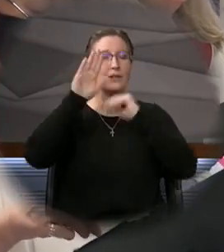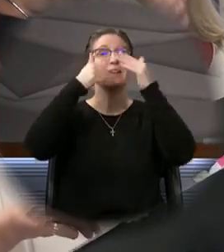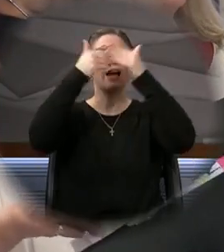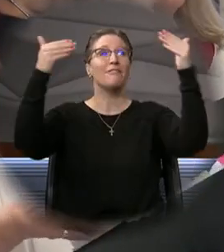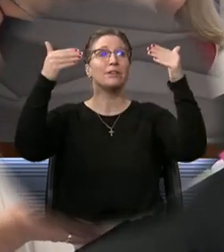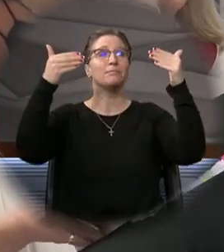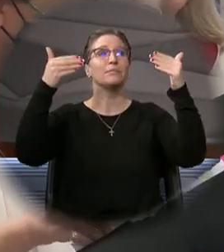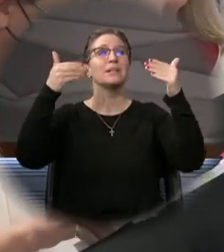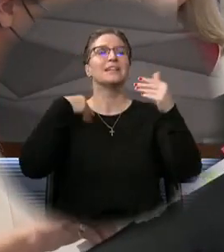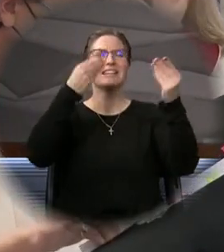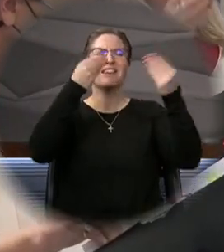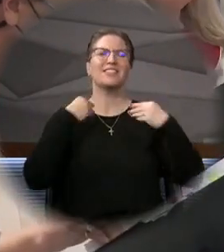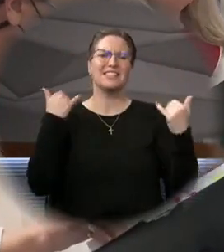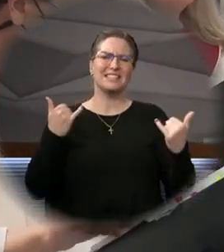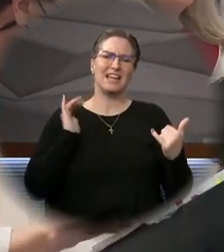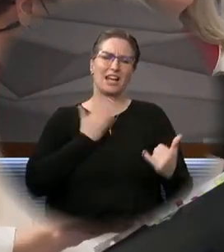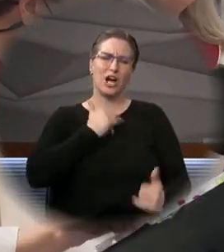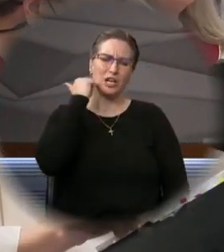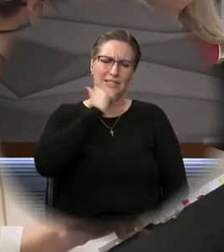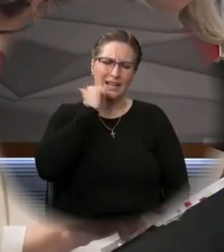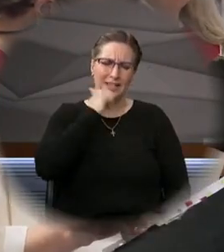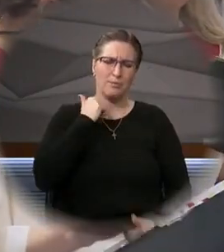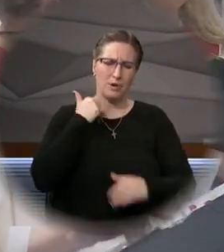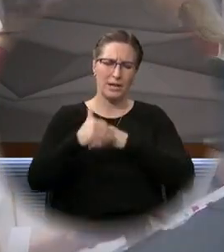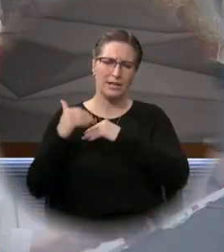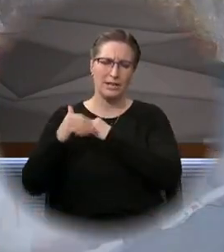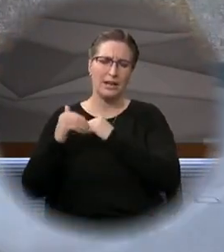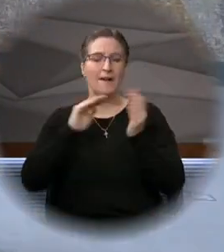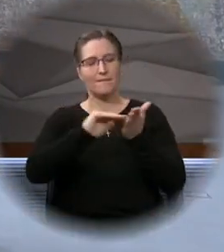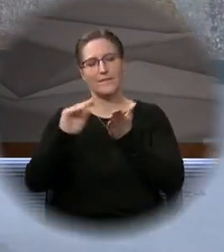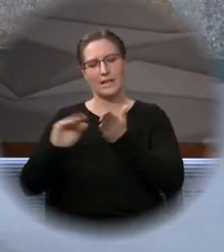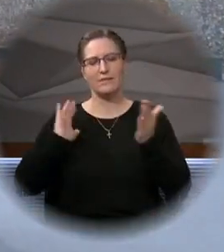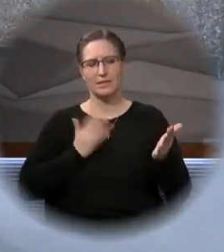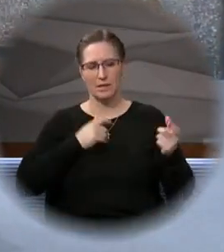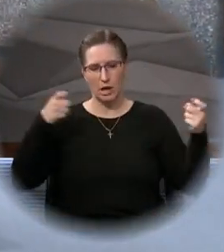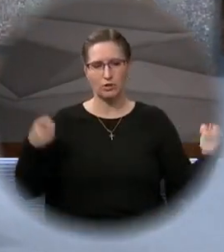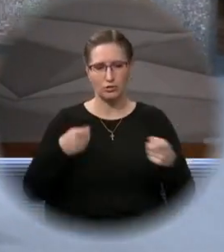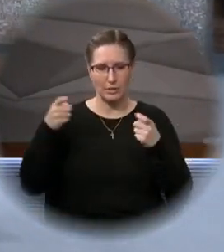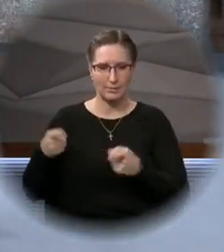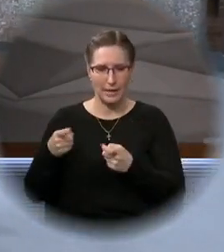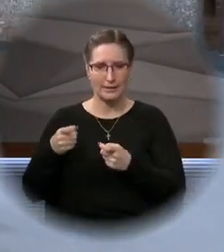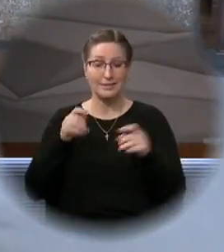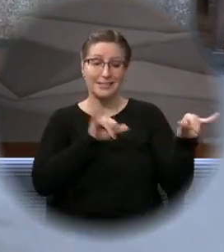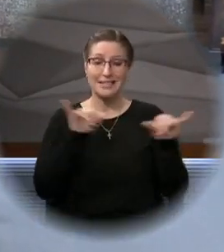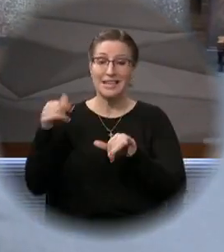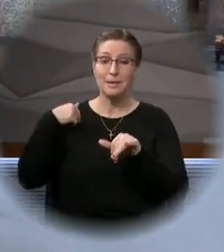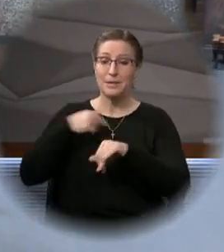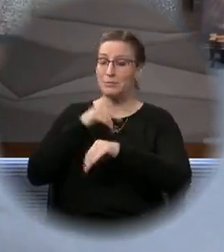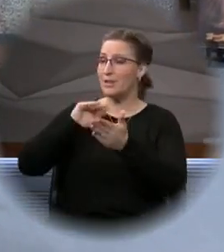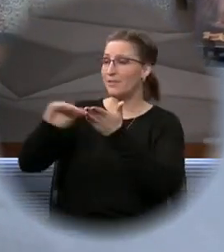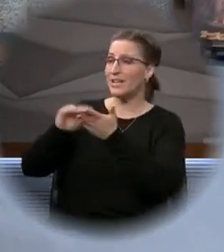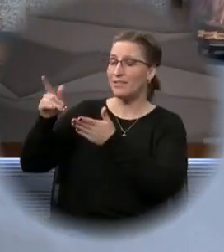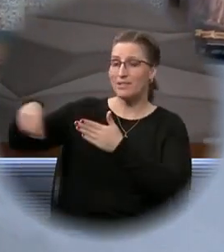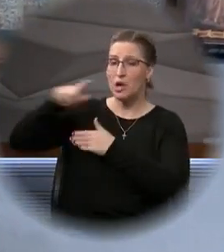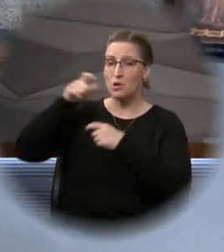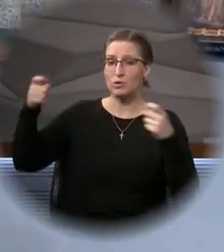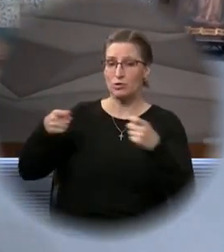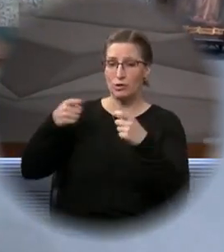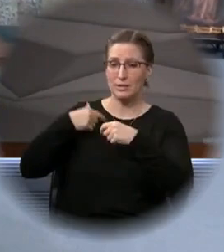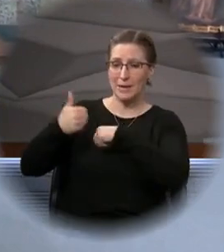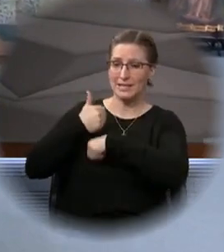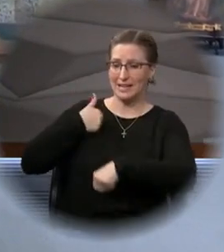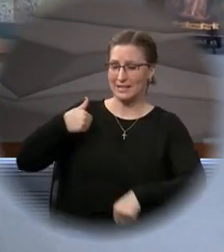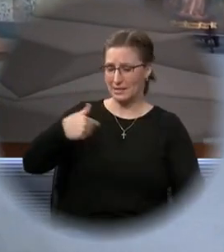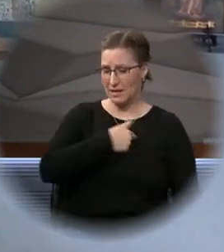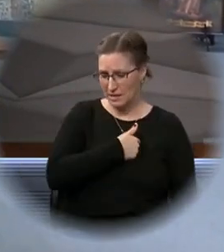is in heaven. Give us this day our daily bread, and forgive us our trespasses, as we forgive